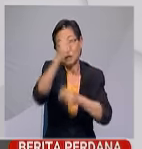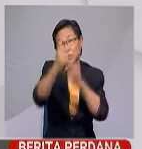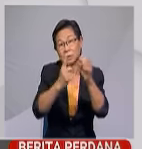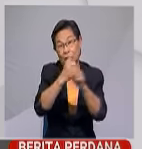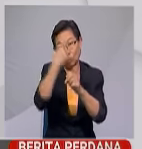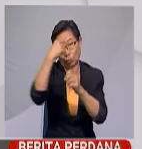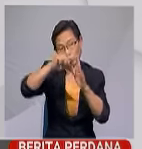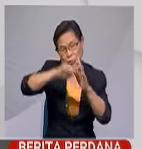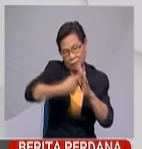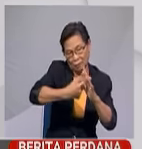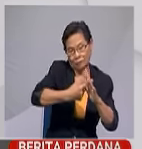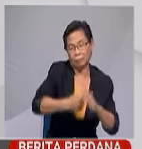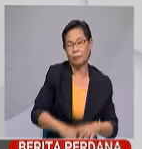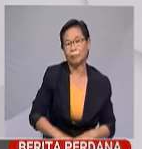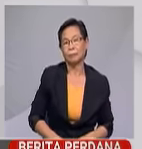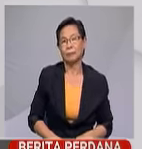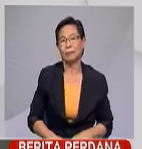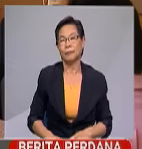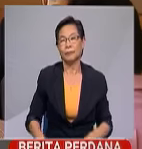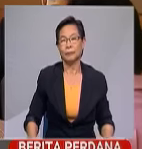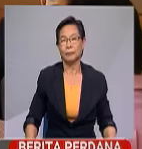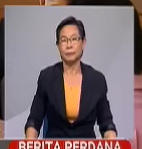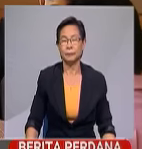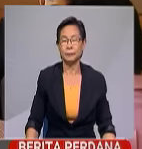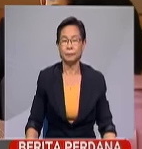buat permulaan.